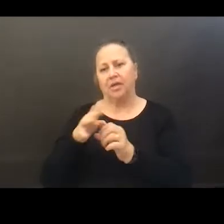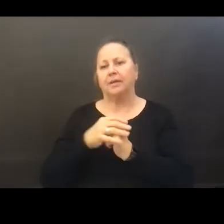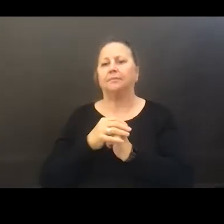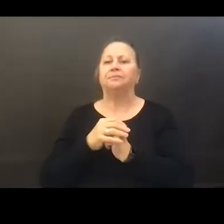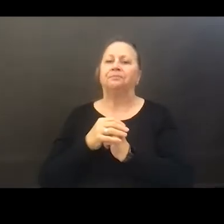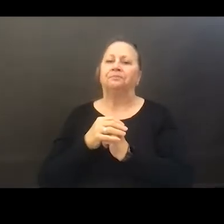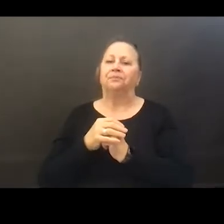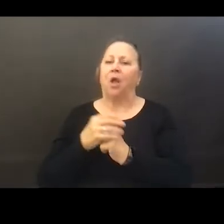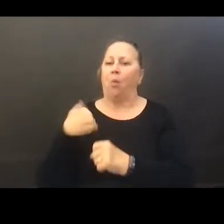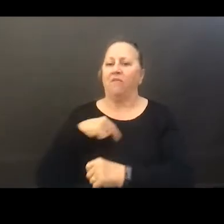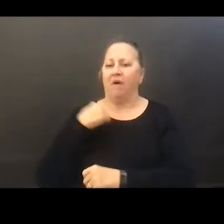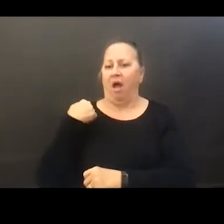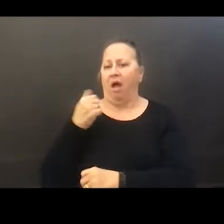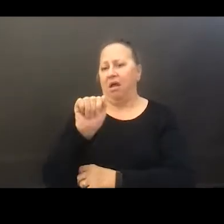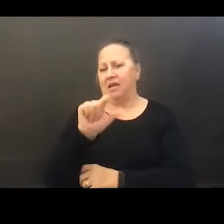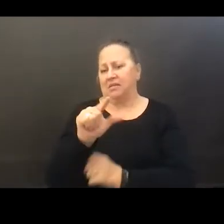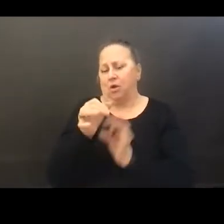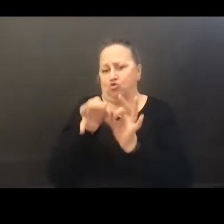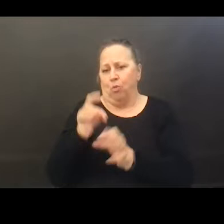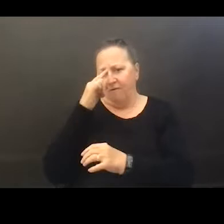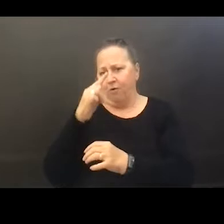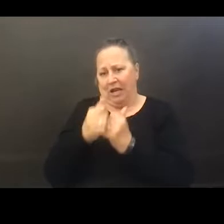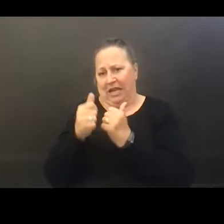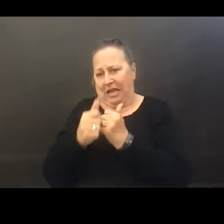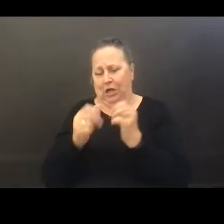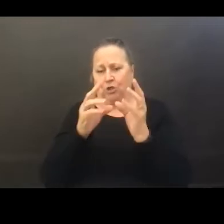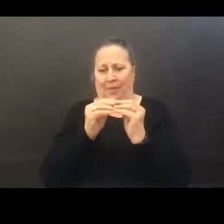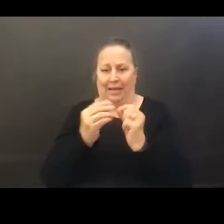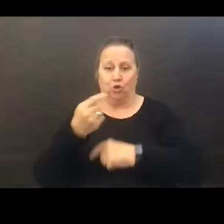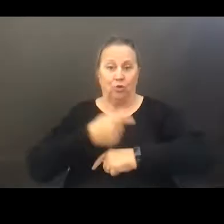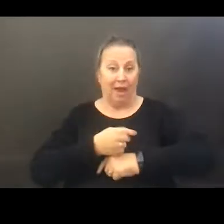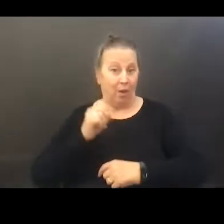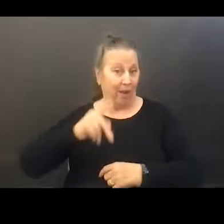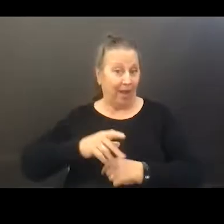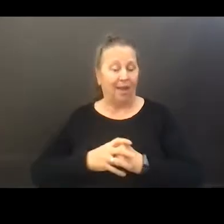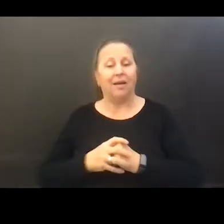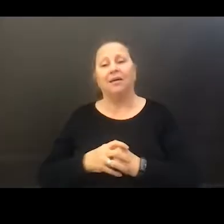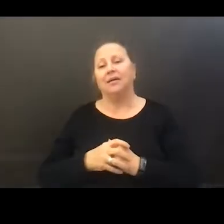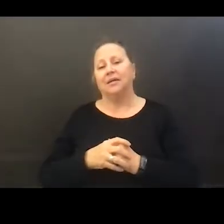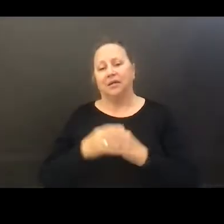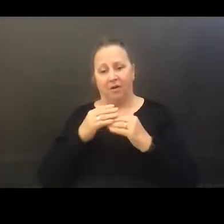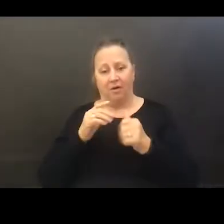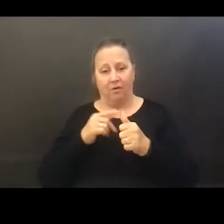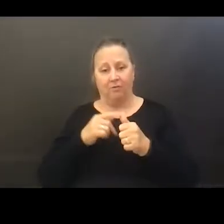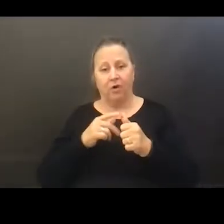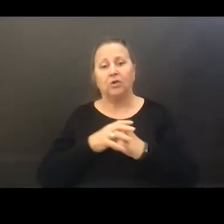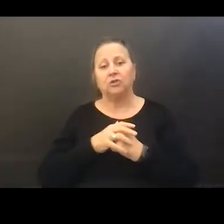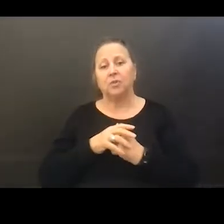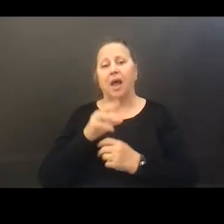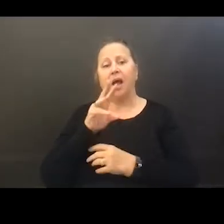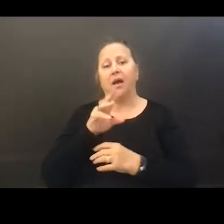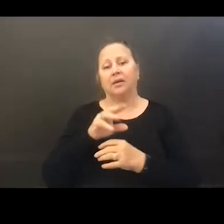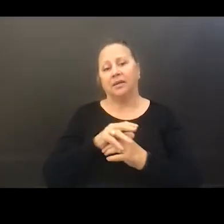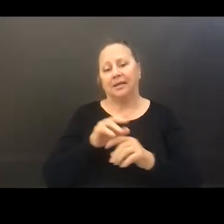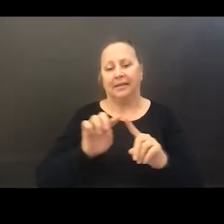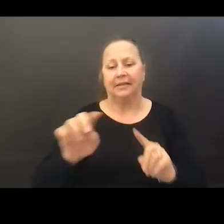a ASL interpreter, as we always do, for each of our sessions today. So why don't we get into it? We're going to talk first about rural capital areas, some of the things that we have